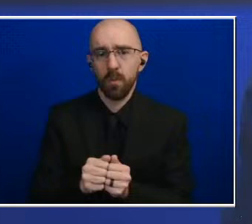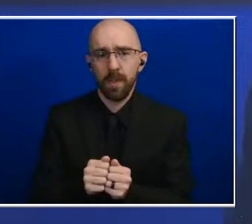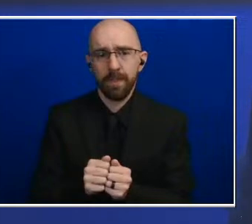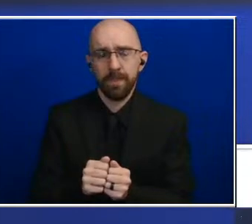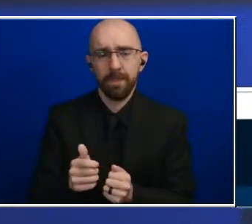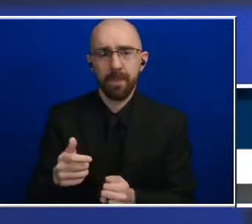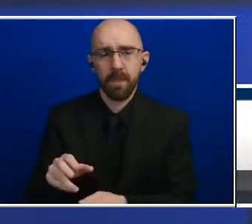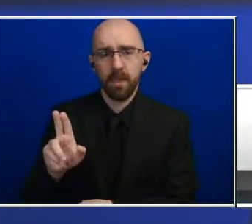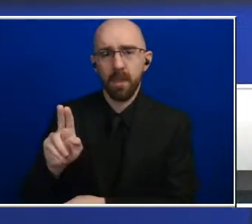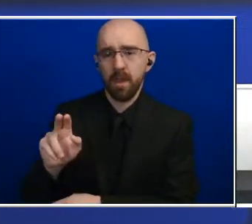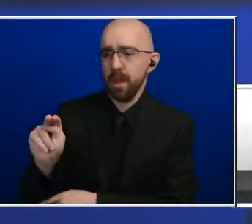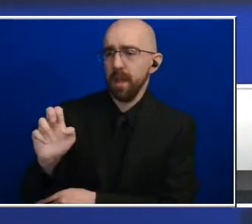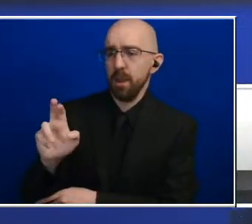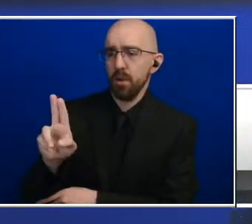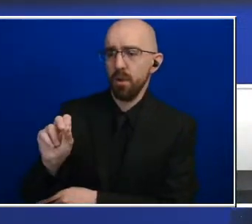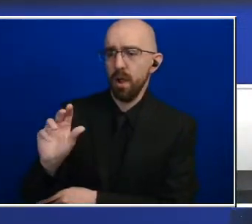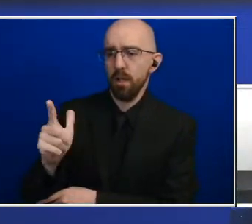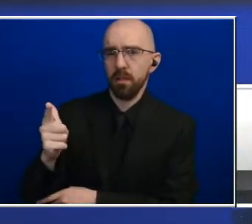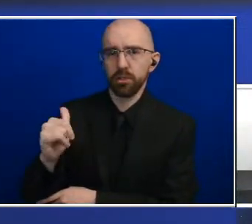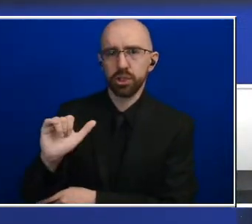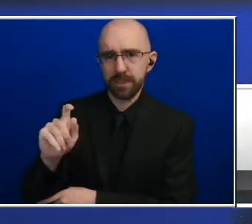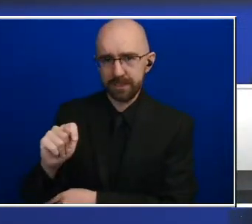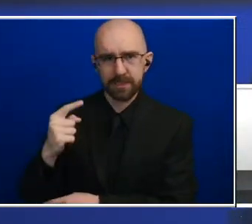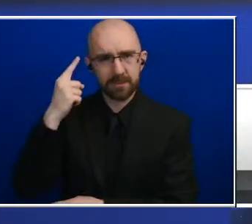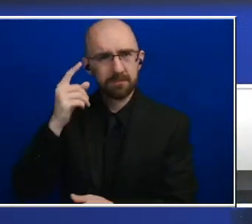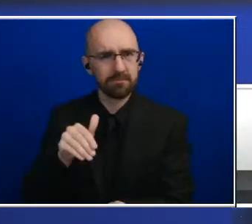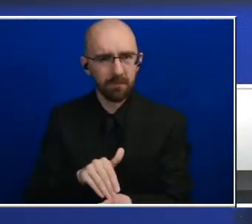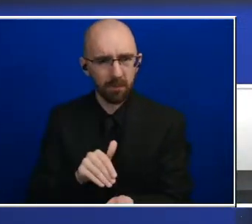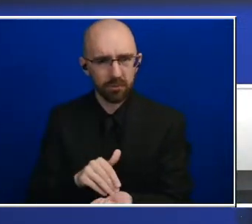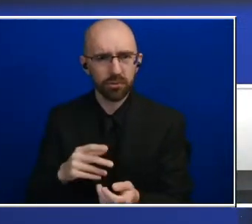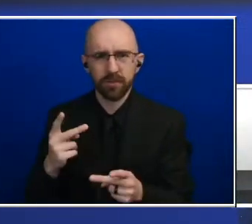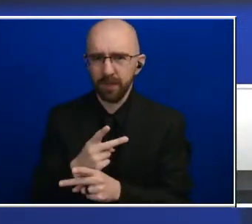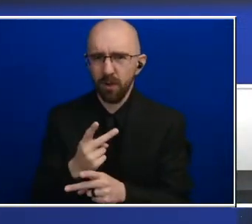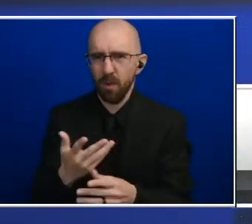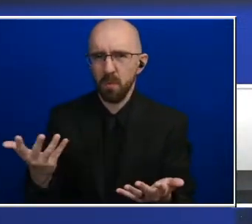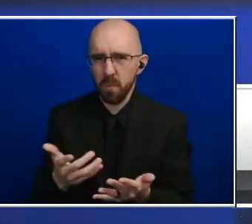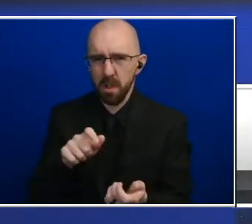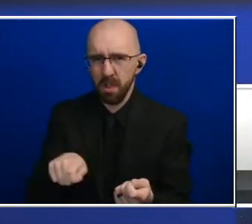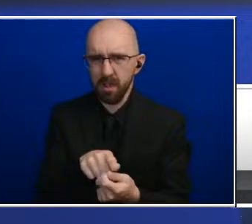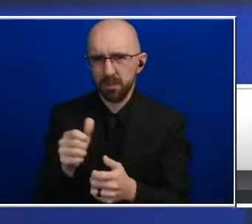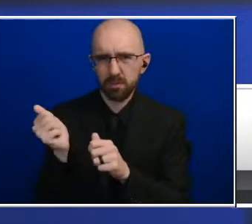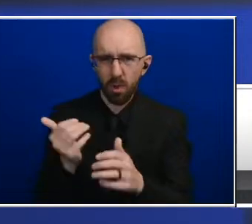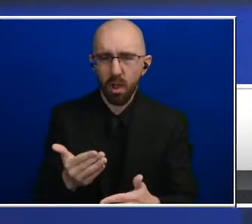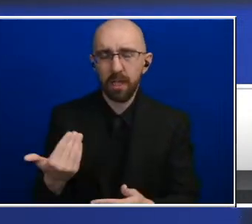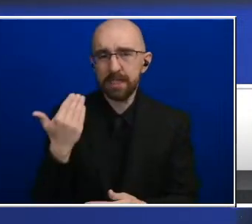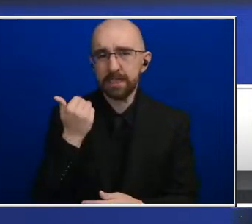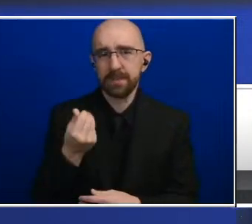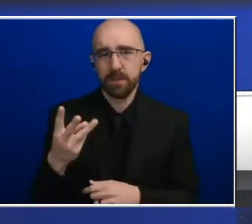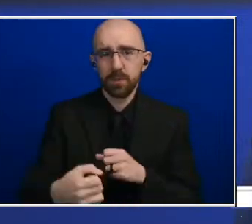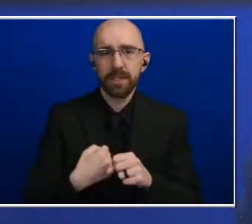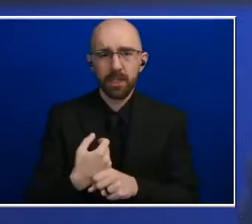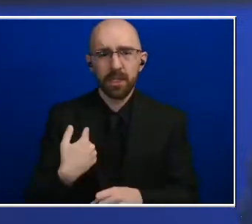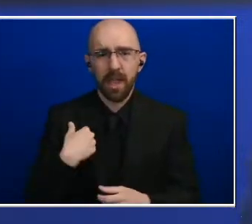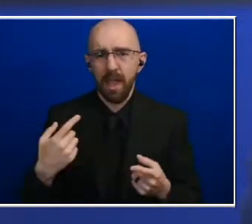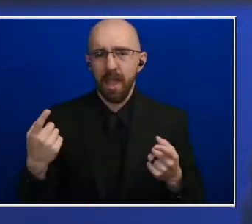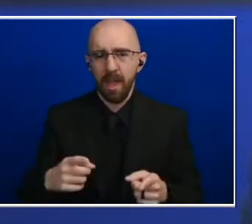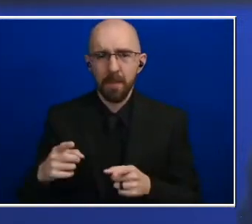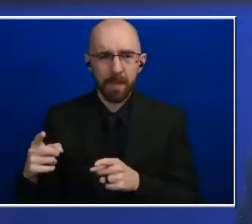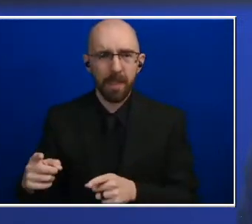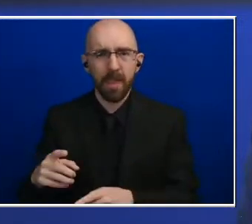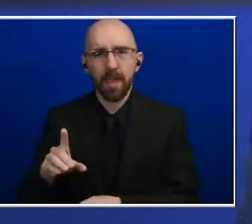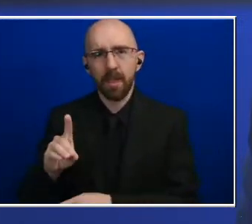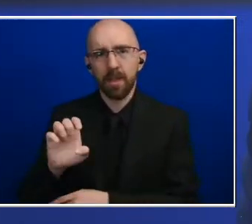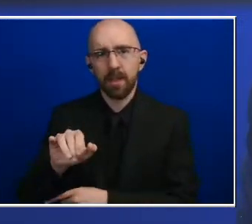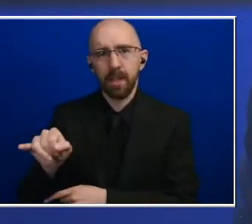help me understand what it was. And so in the past few years, I've been having some bouts of deja vu is what